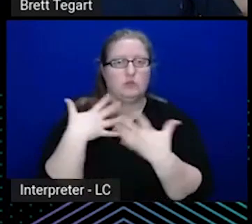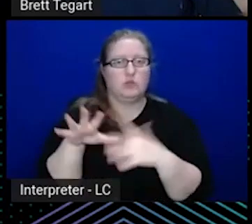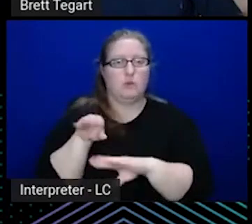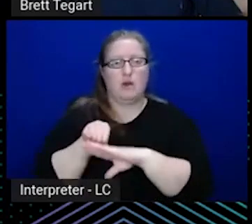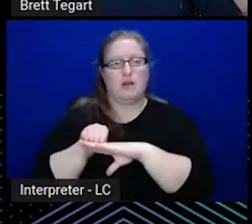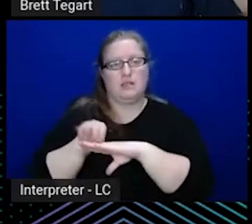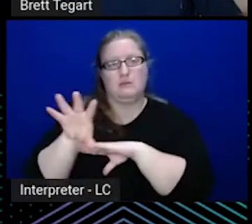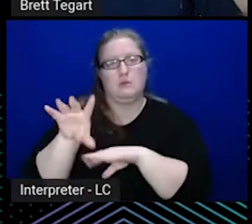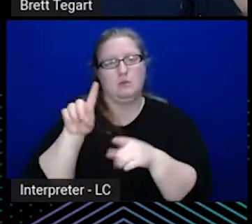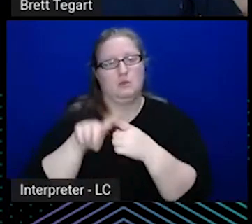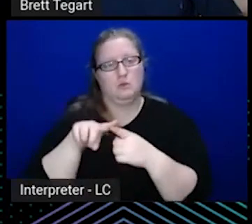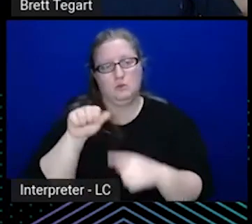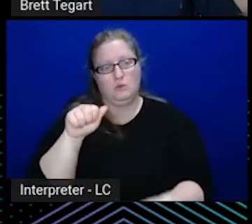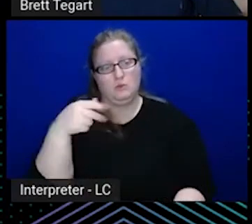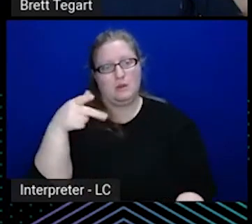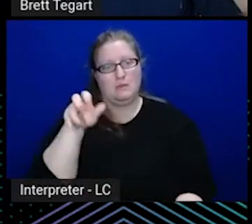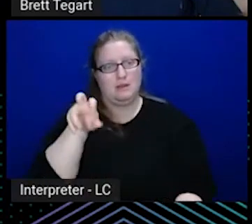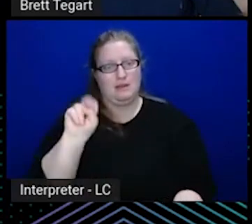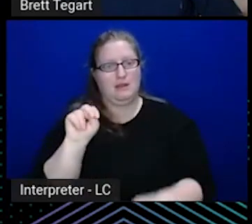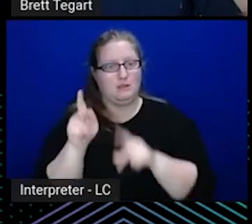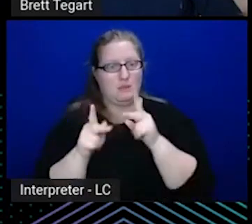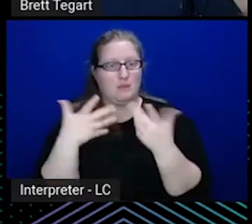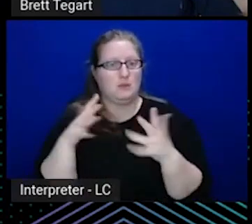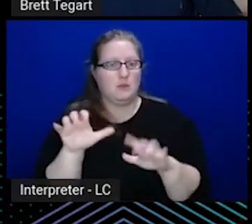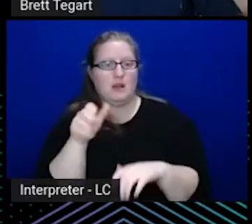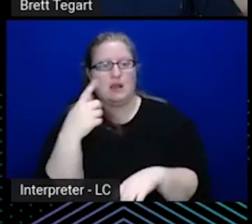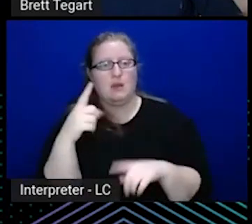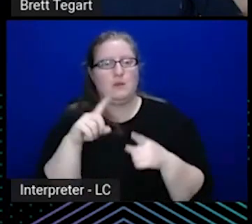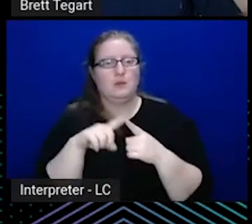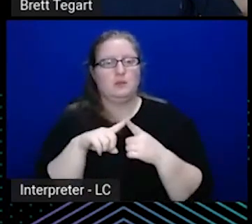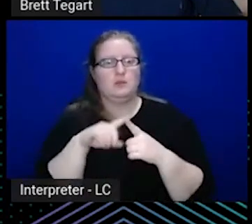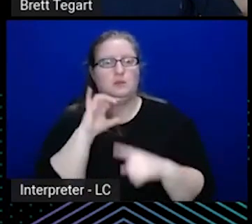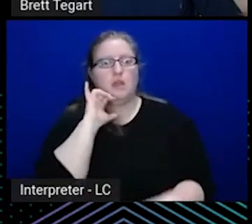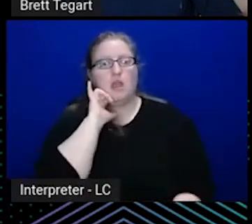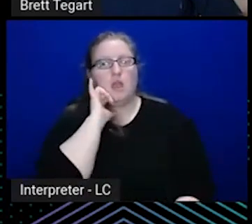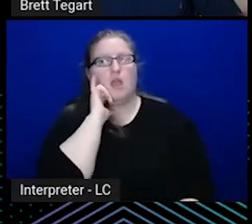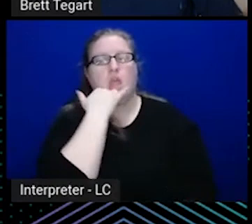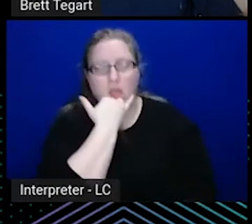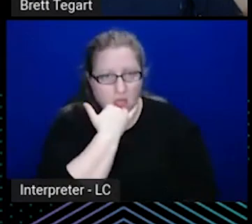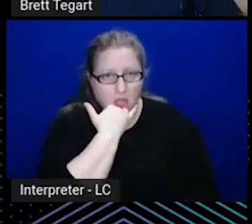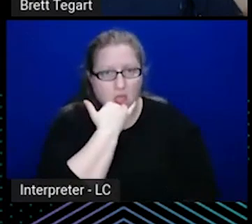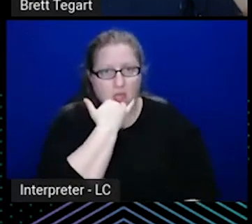folks. We don't want anybody to shoot themselves in the foot by mistake, right? I'm not saying,